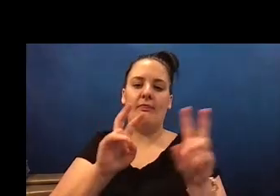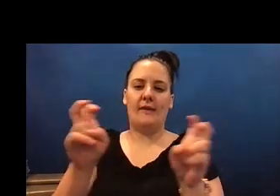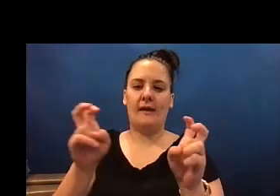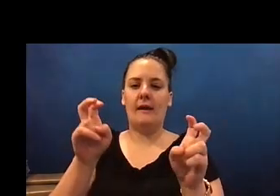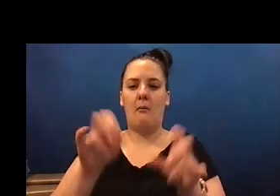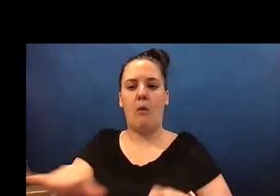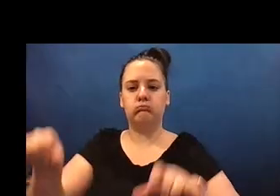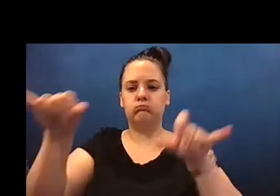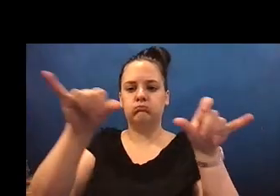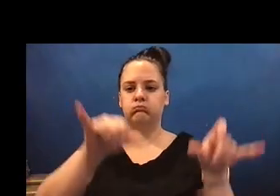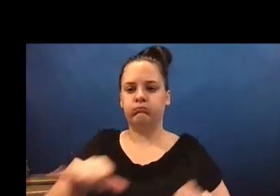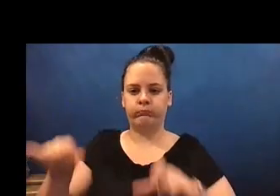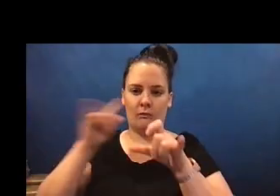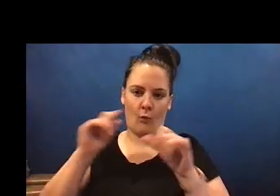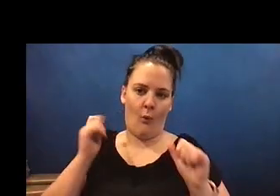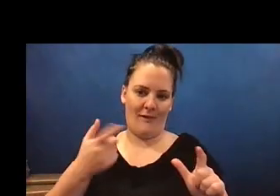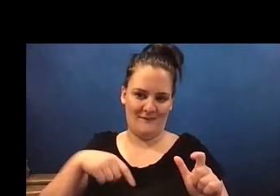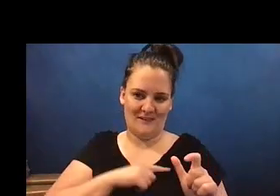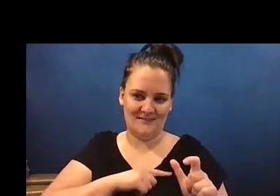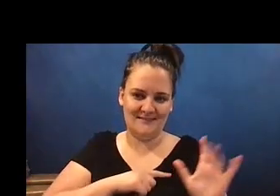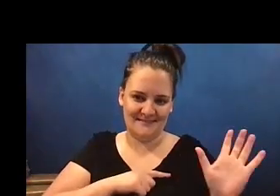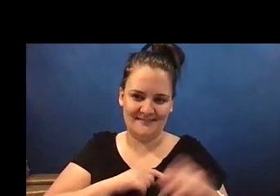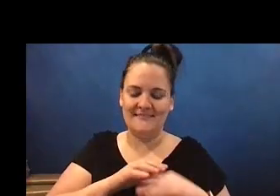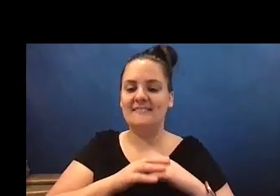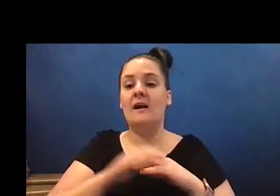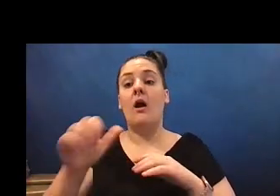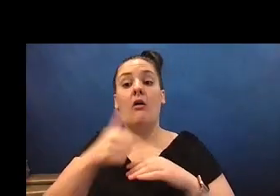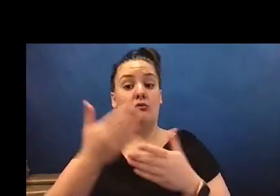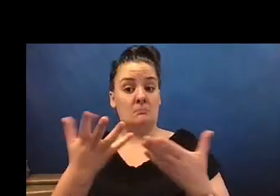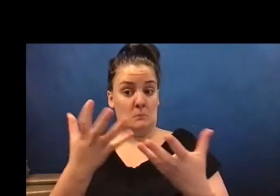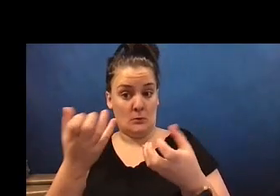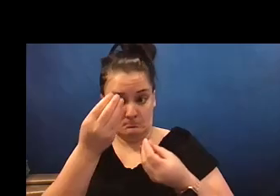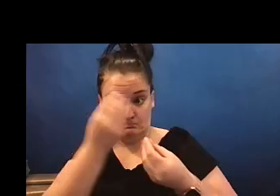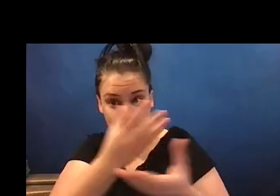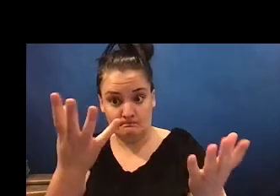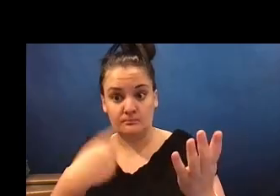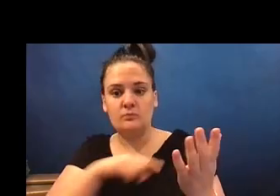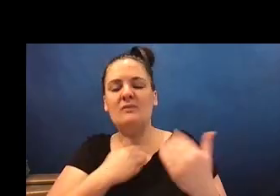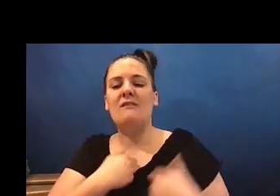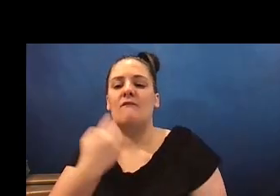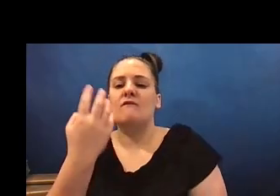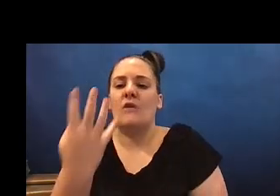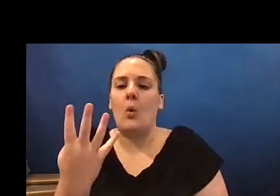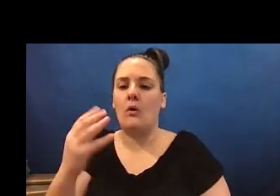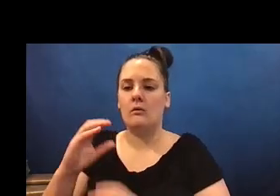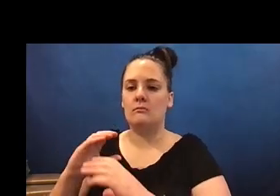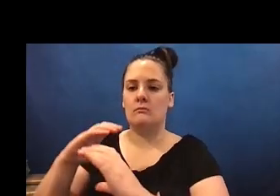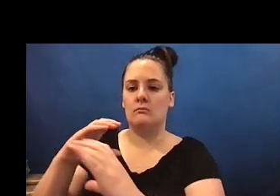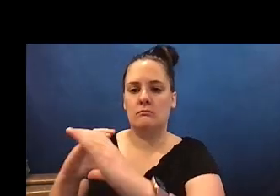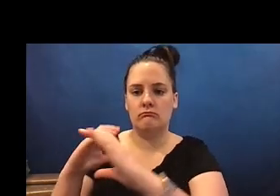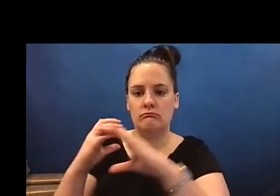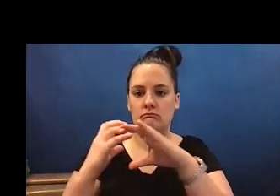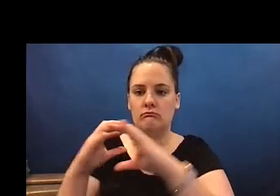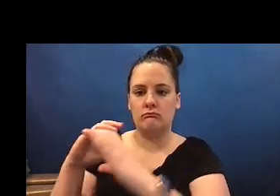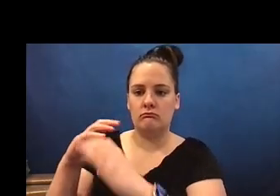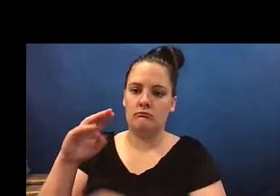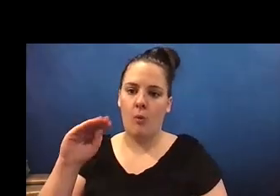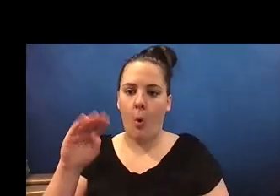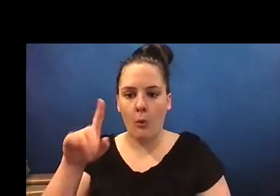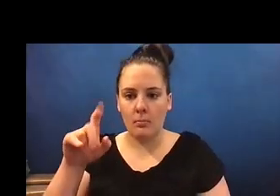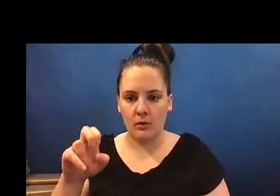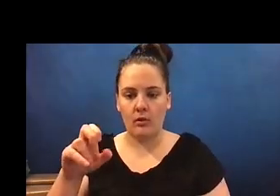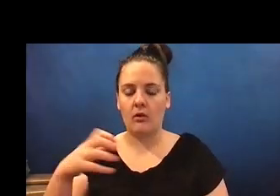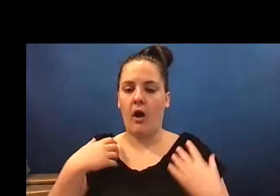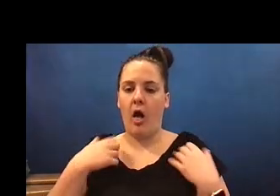about. The other is that we provide we have 4 mobile health units. So we take care to the places